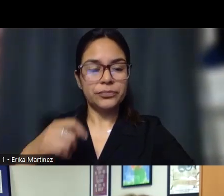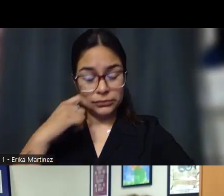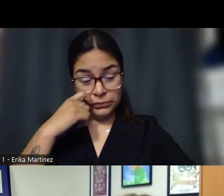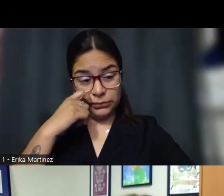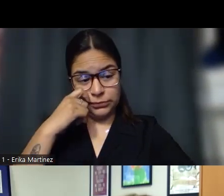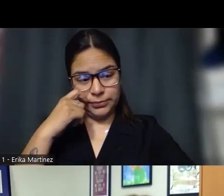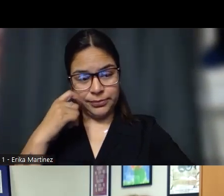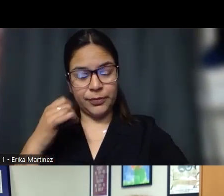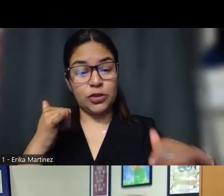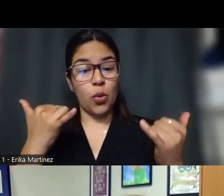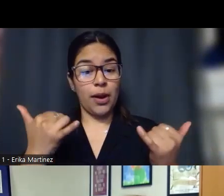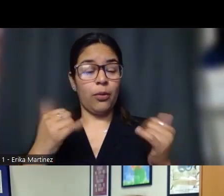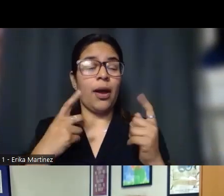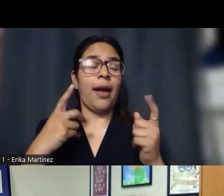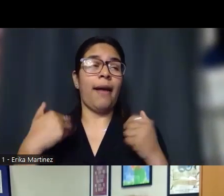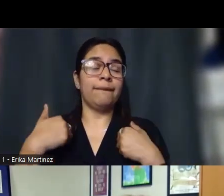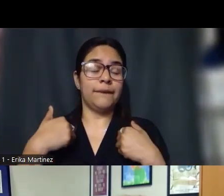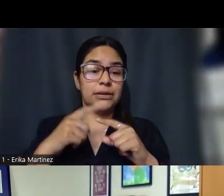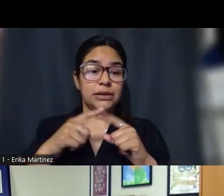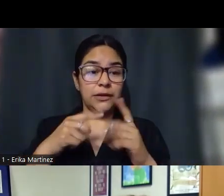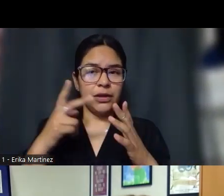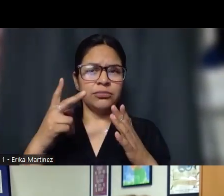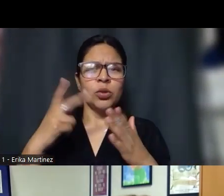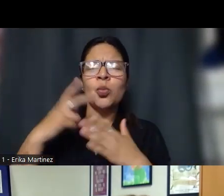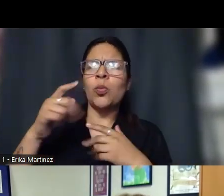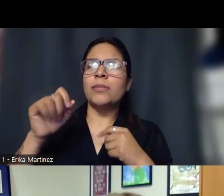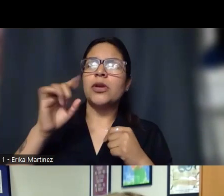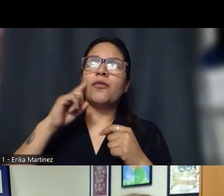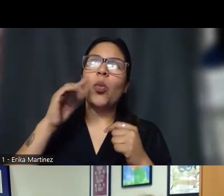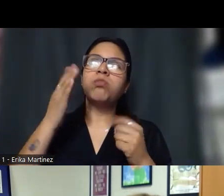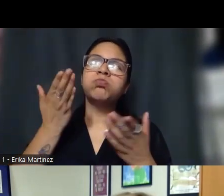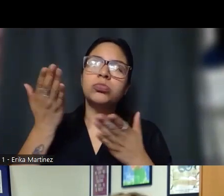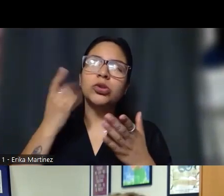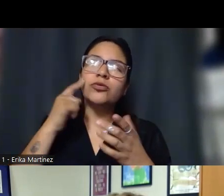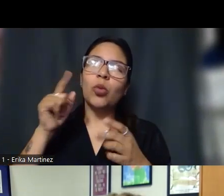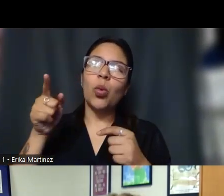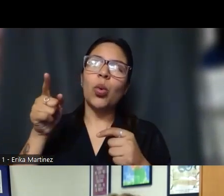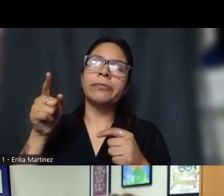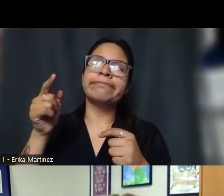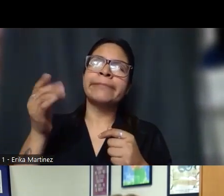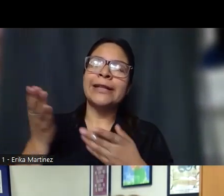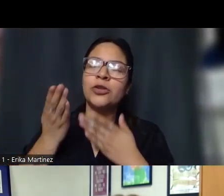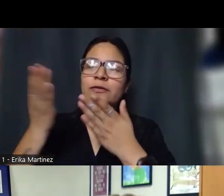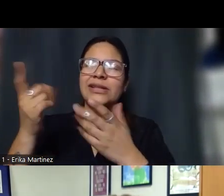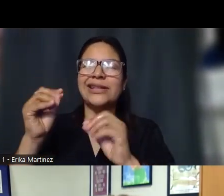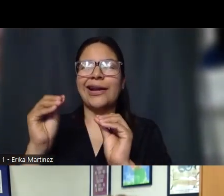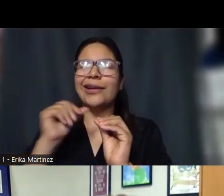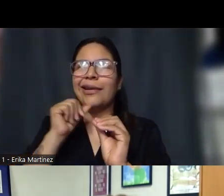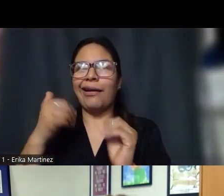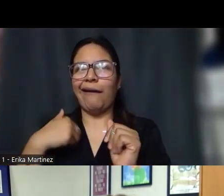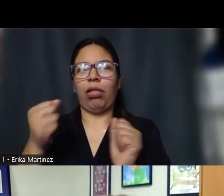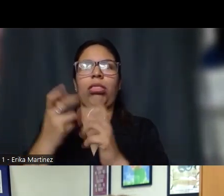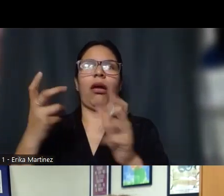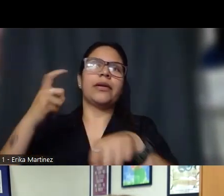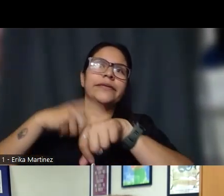to subrecipients so that they can spend more time serving victims of crime and less time on paperwork.